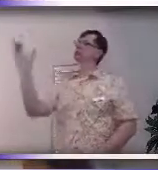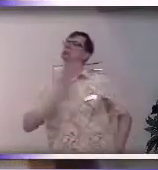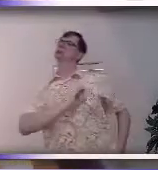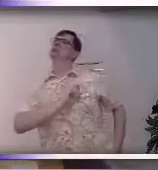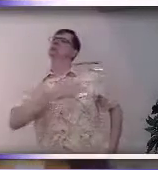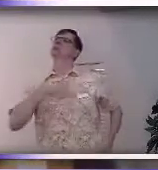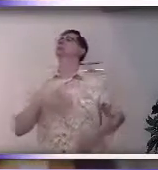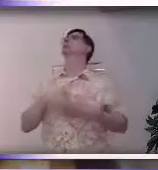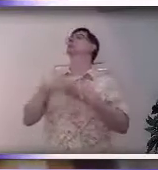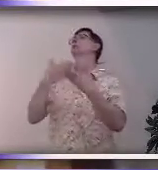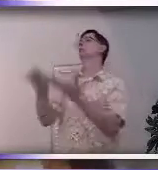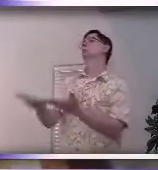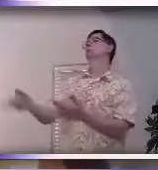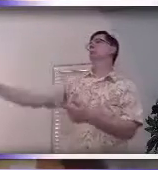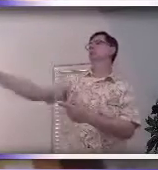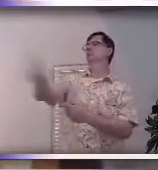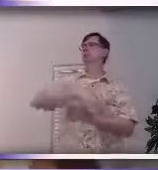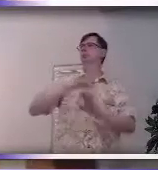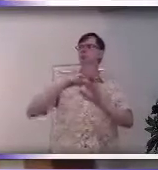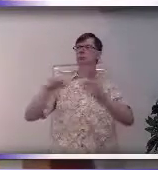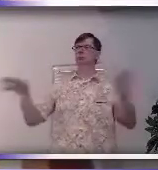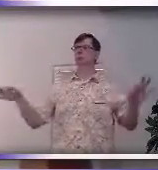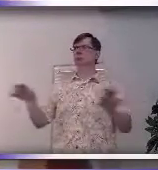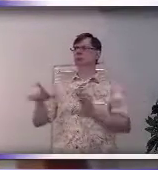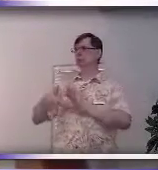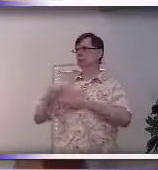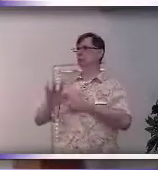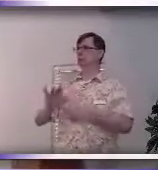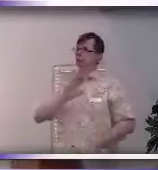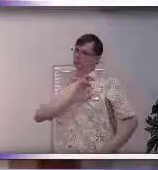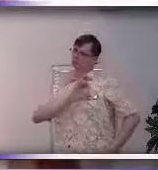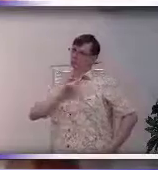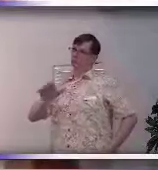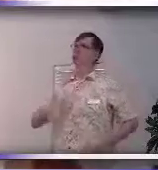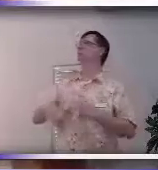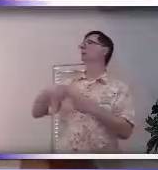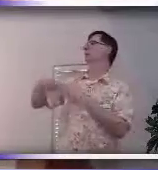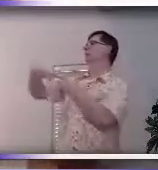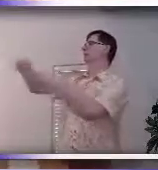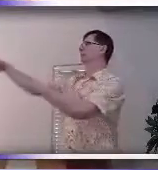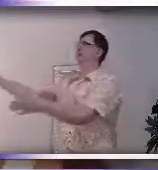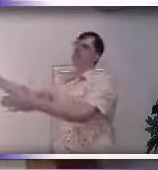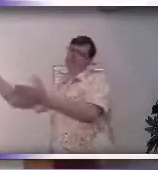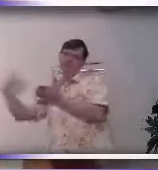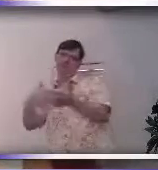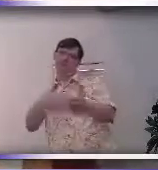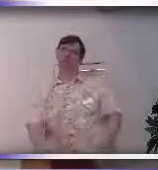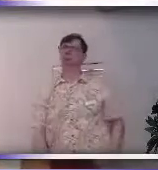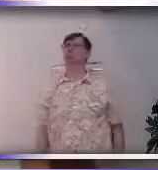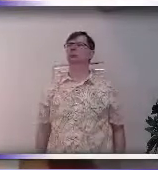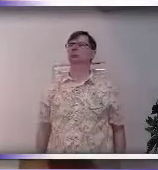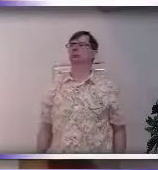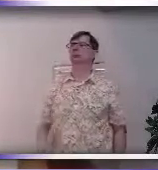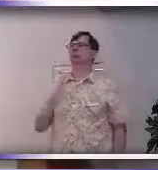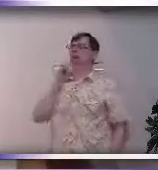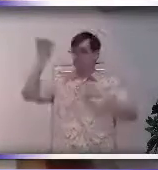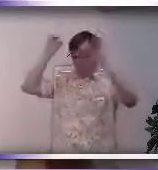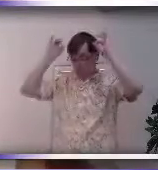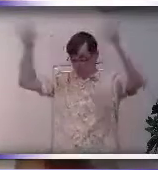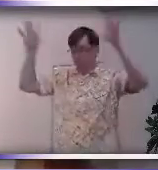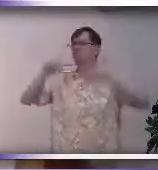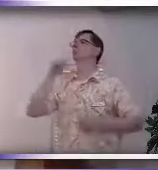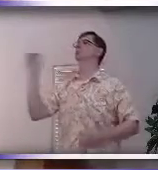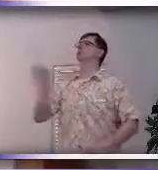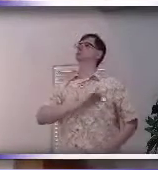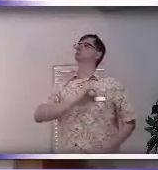commitment has allowed us to do. And it's not just like we commit to something, we take a journey, we get to the end. You have to wake up and commit to it